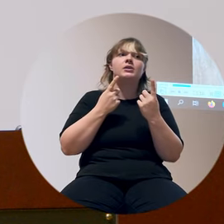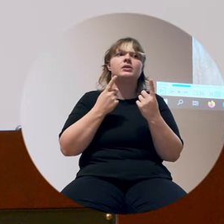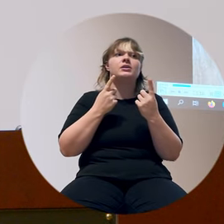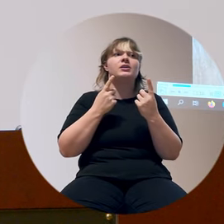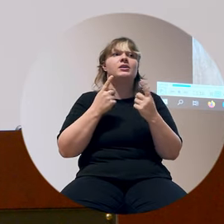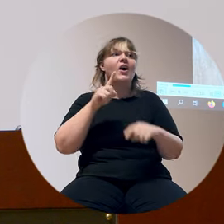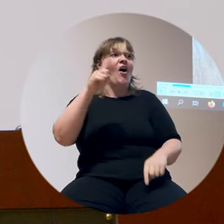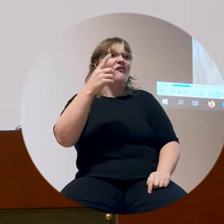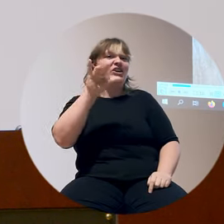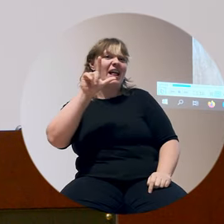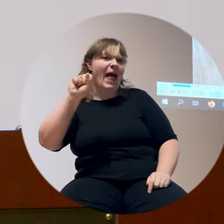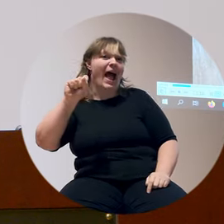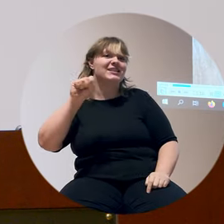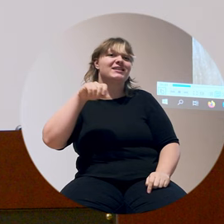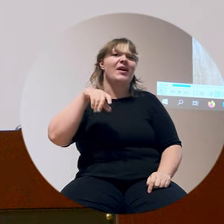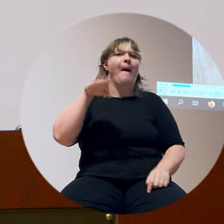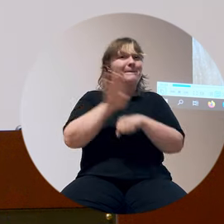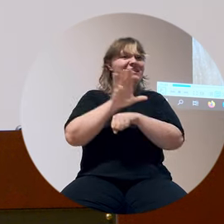class, business class seats?